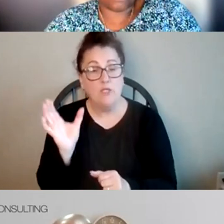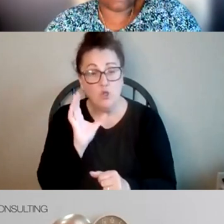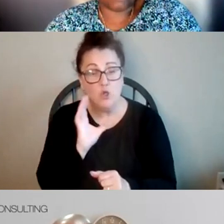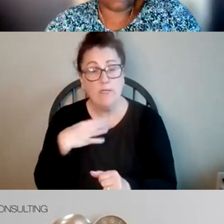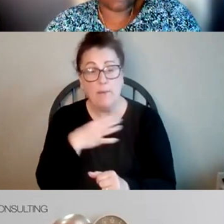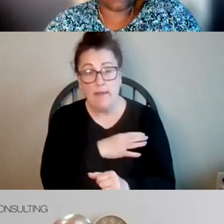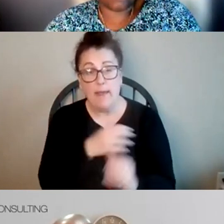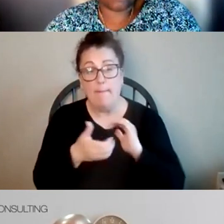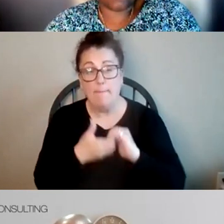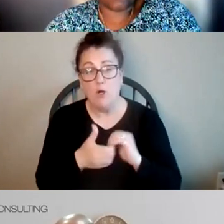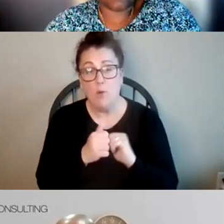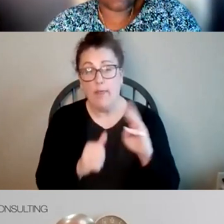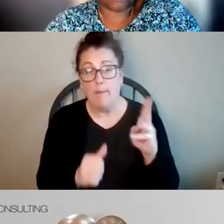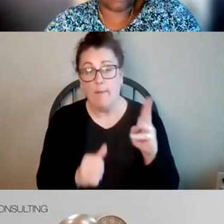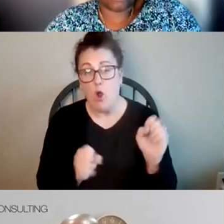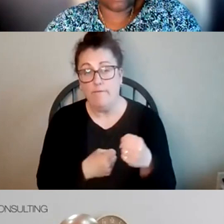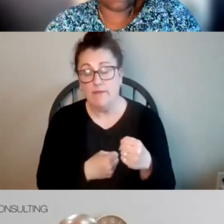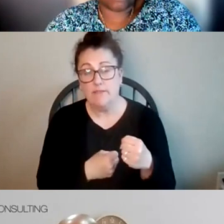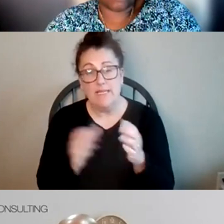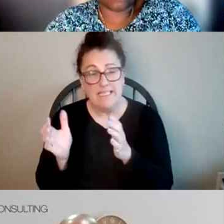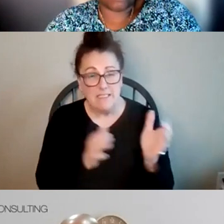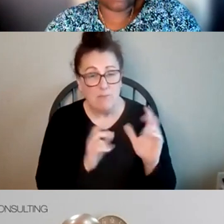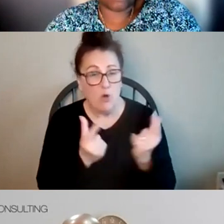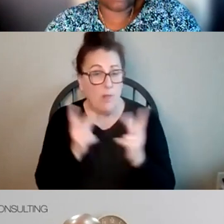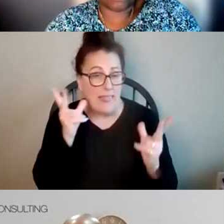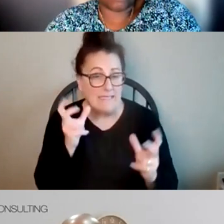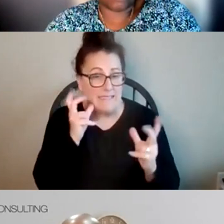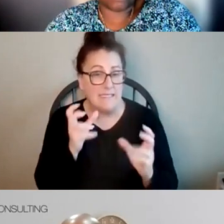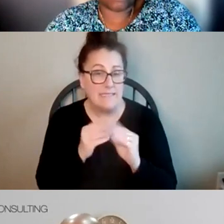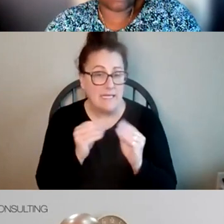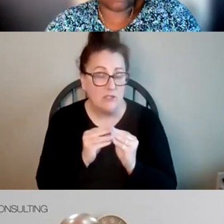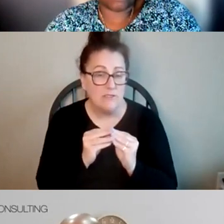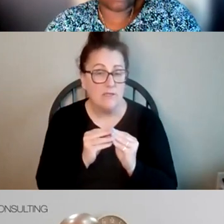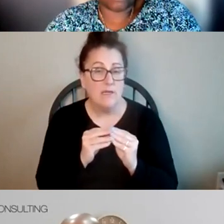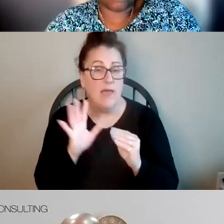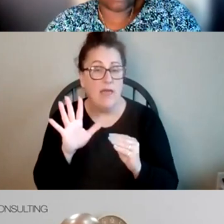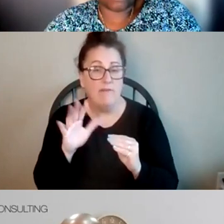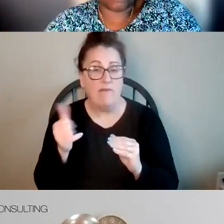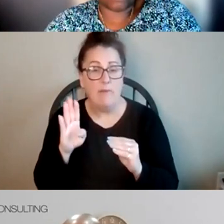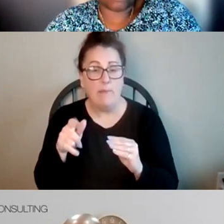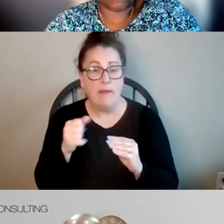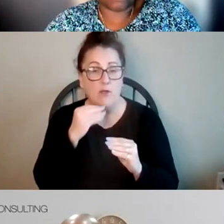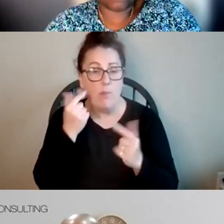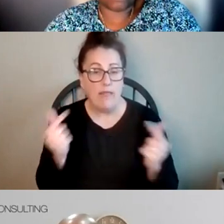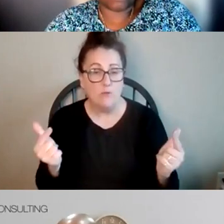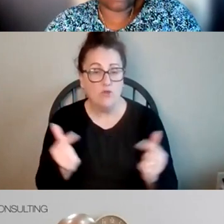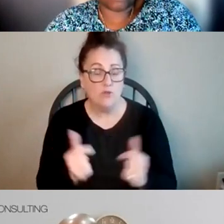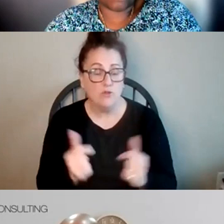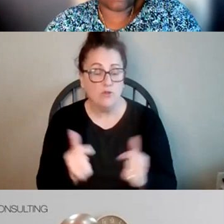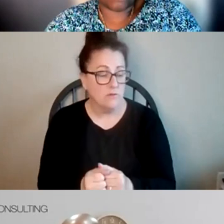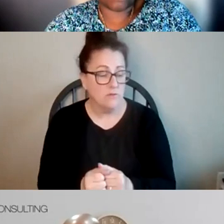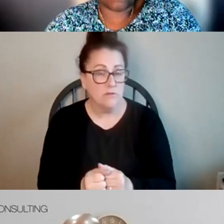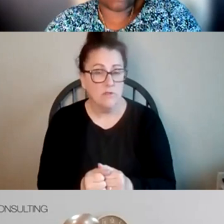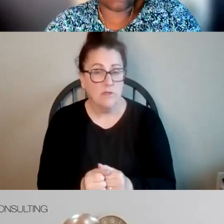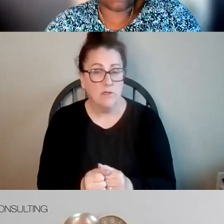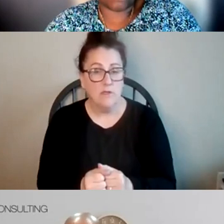with the mayor's office to hold additional small group listening sessions in 5 other BPS home languages. And they will